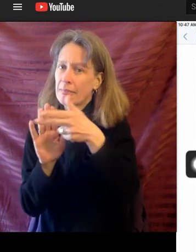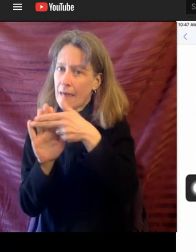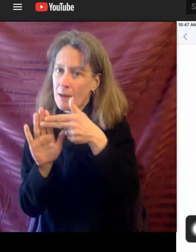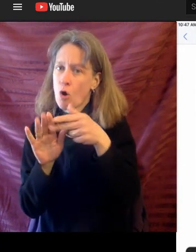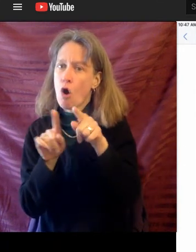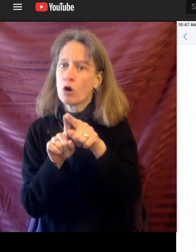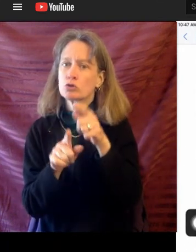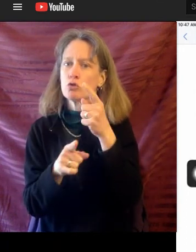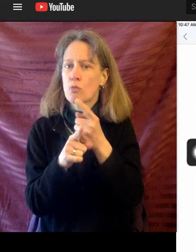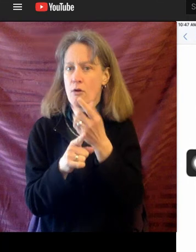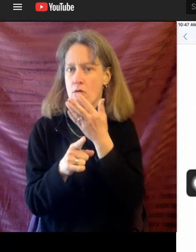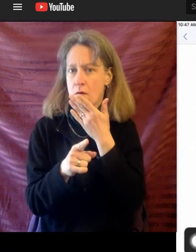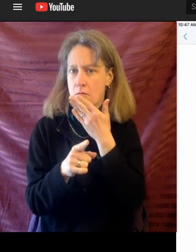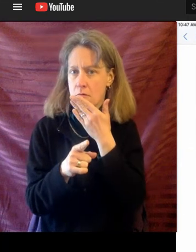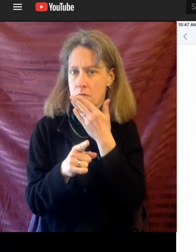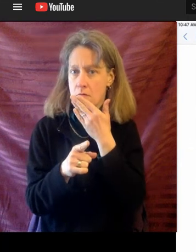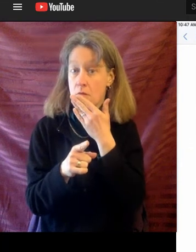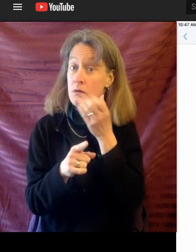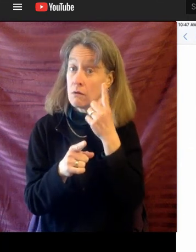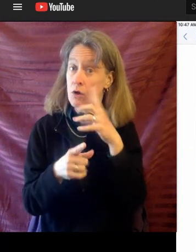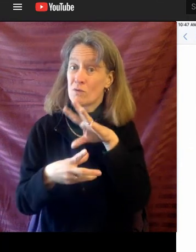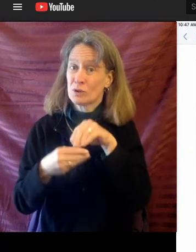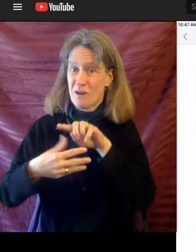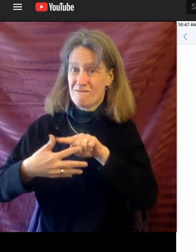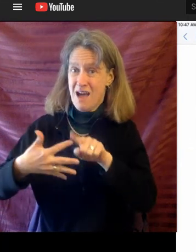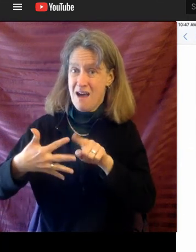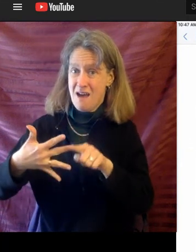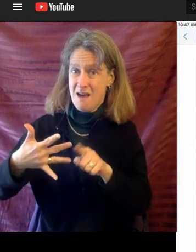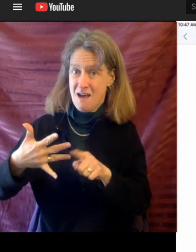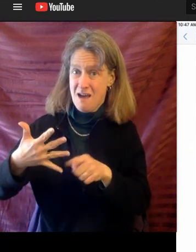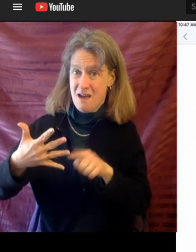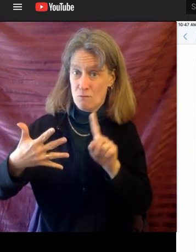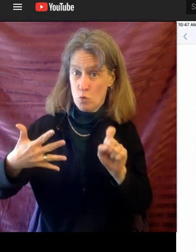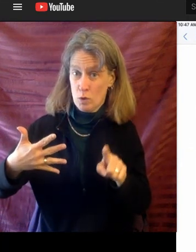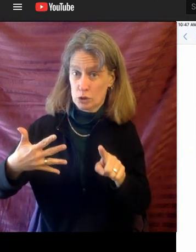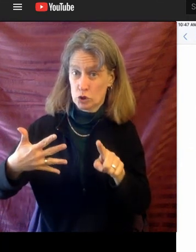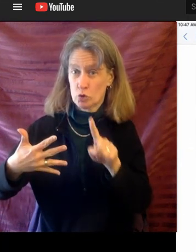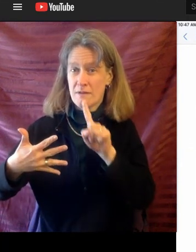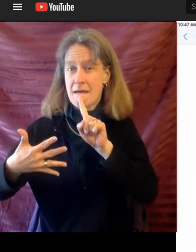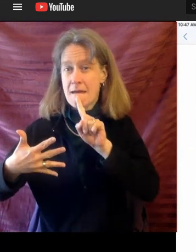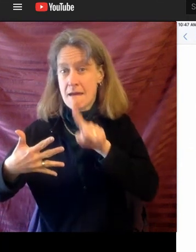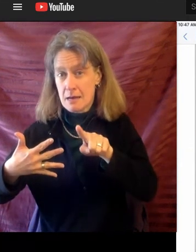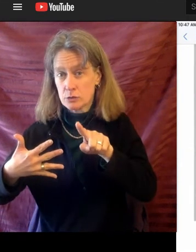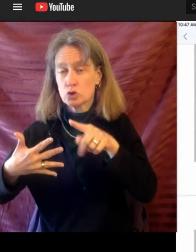So there's 5 questions that you need to answer and label on your graph.